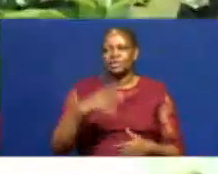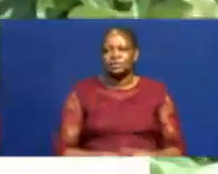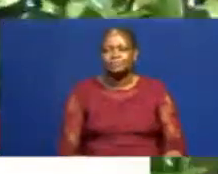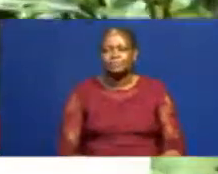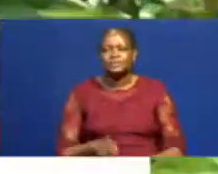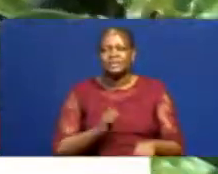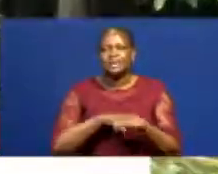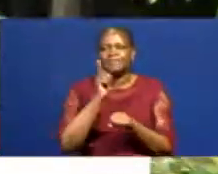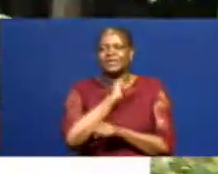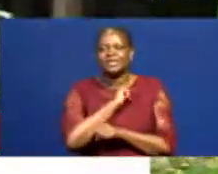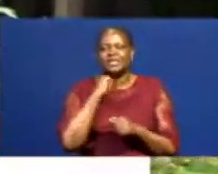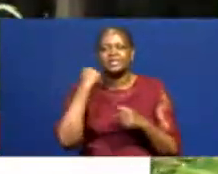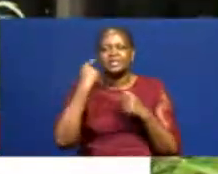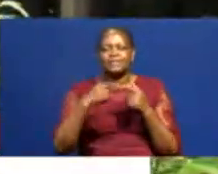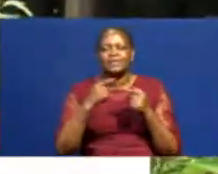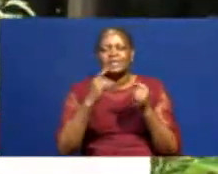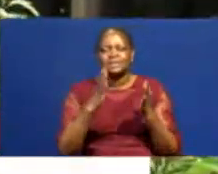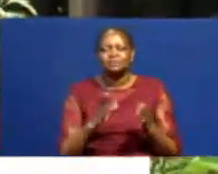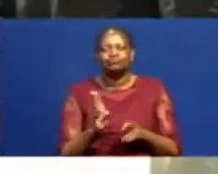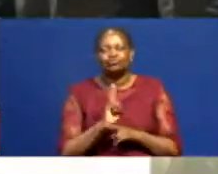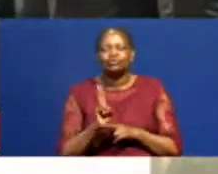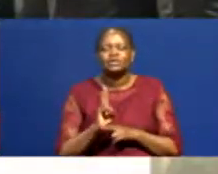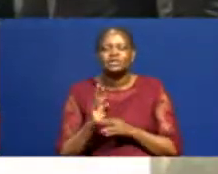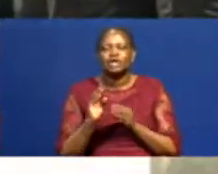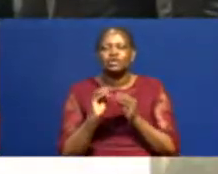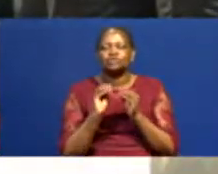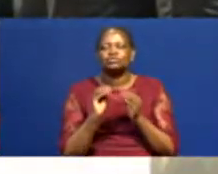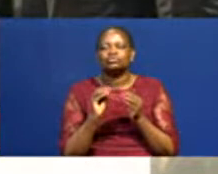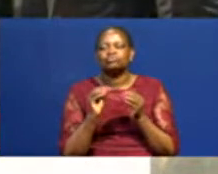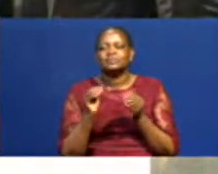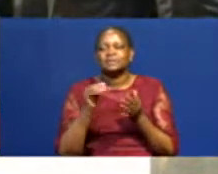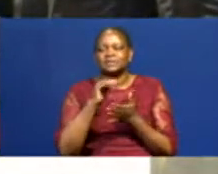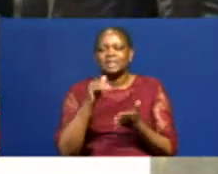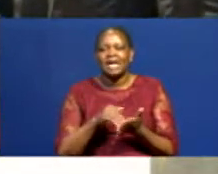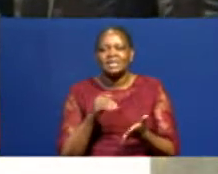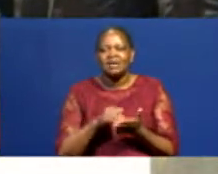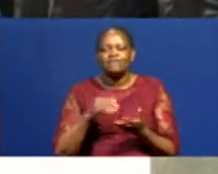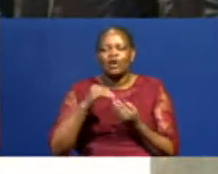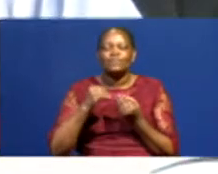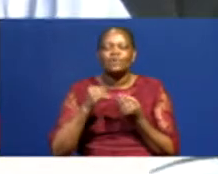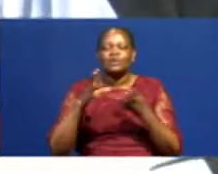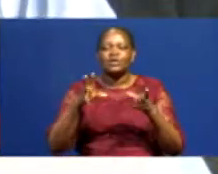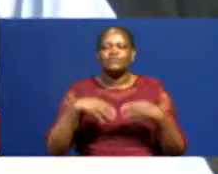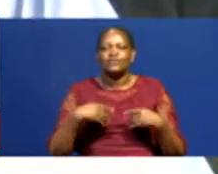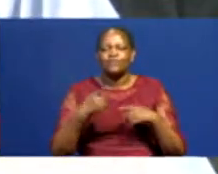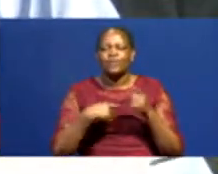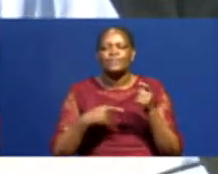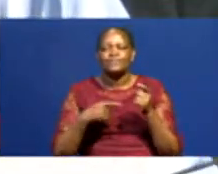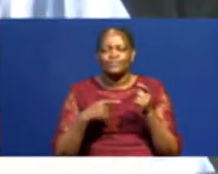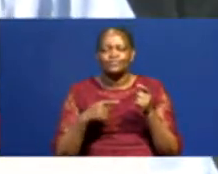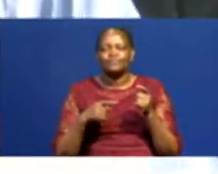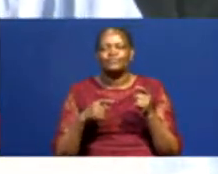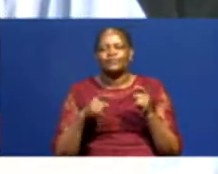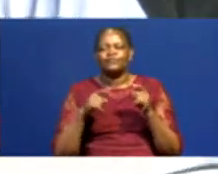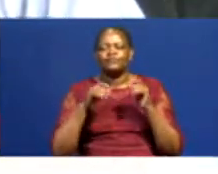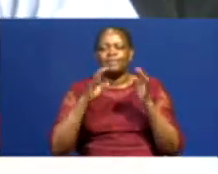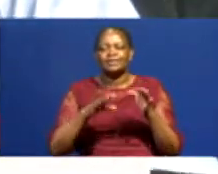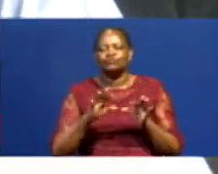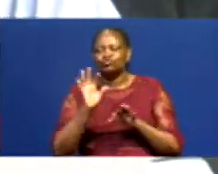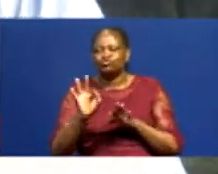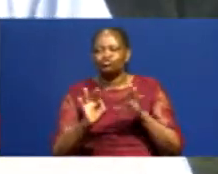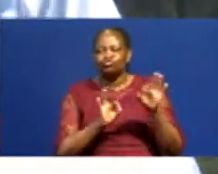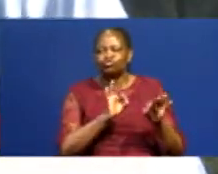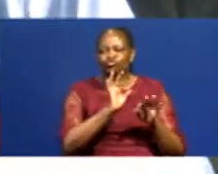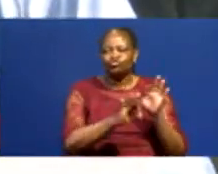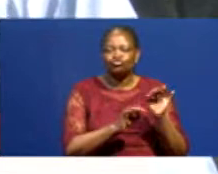complete, the processor will be used as a sorting center for avocado received from farmers. The purpose for the EPZ is to do